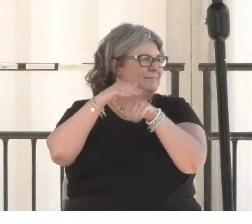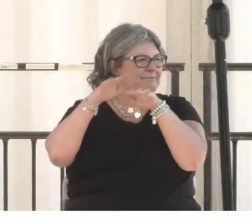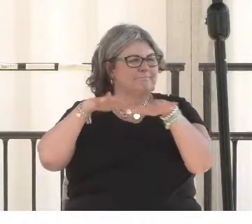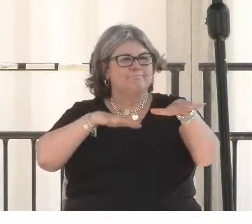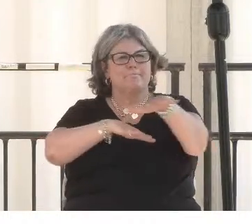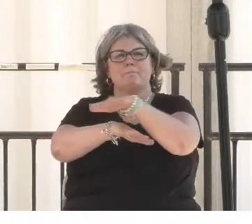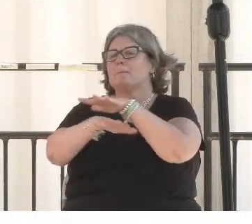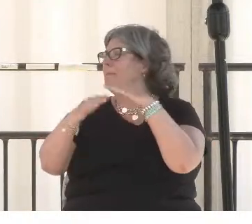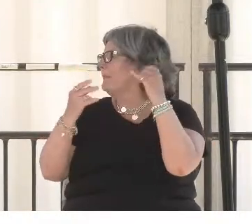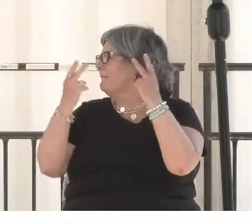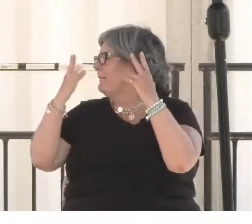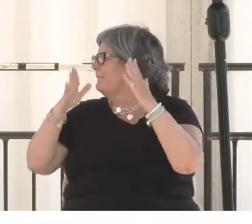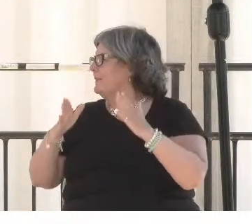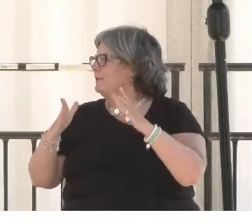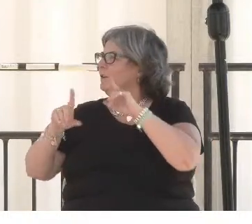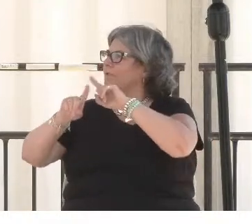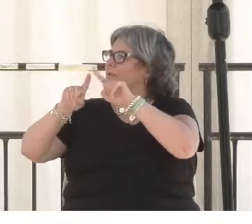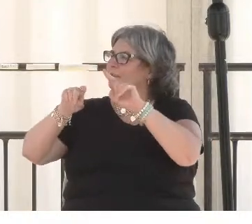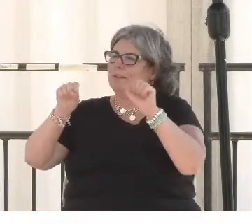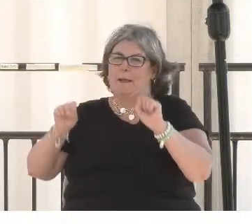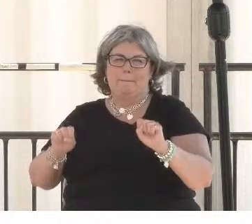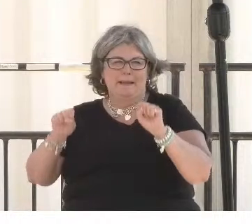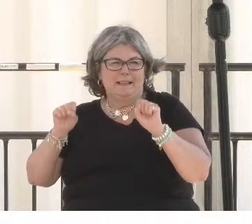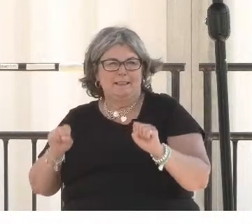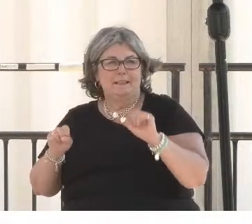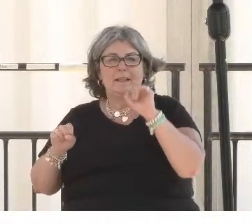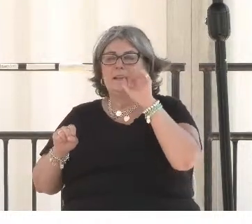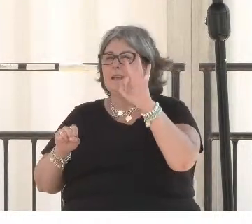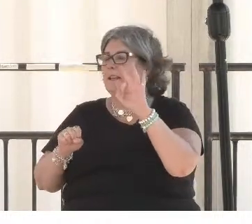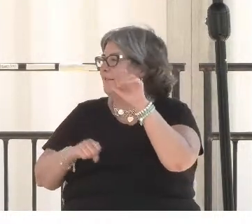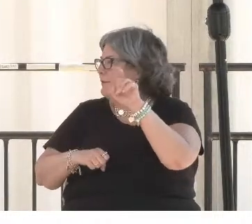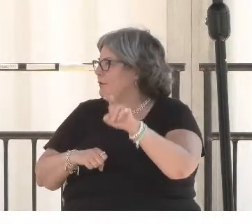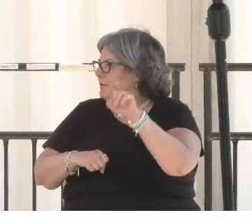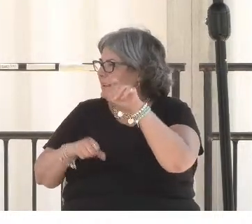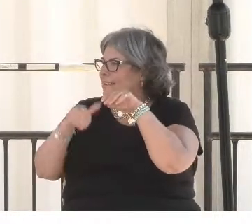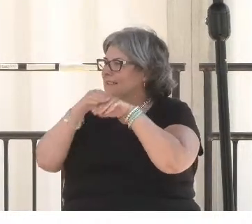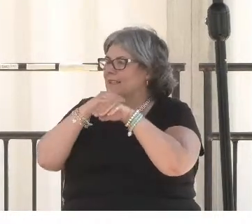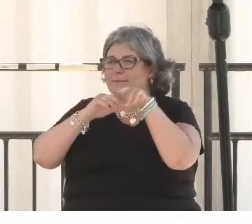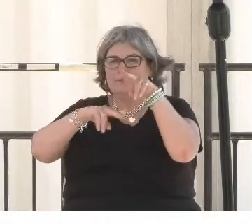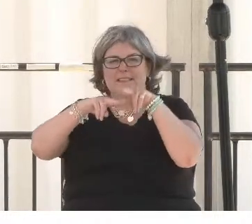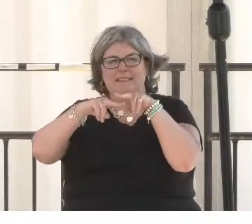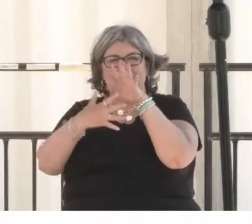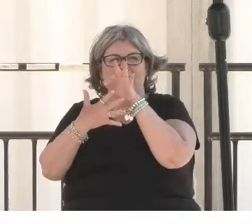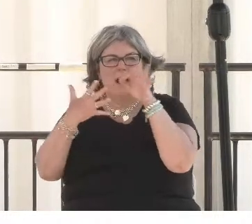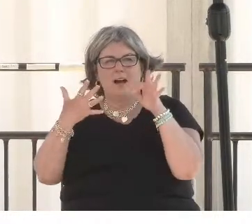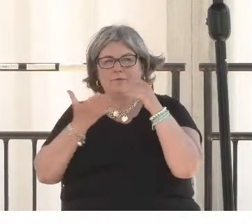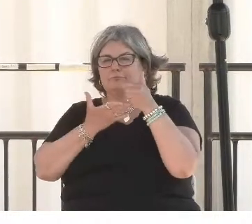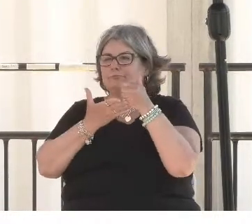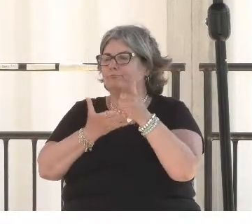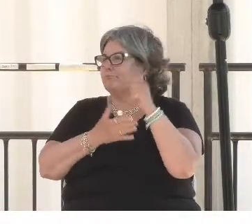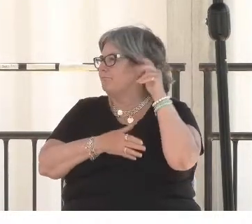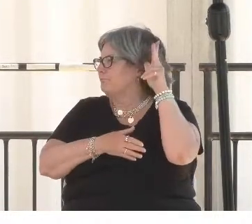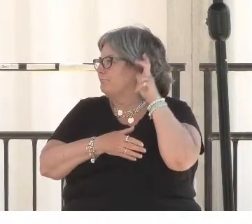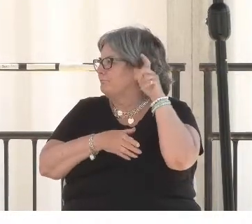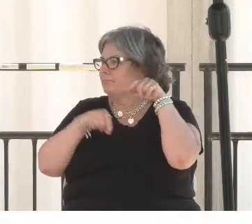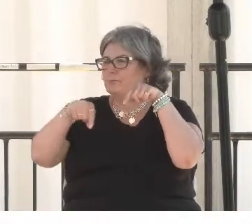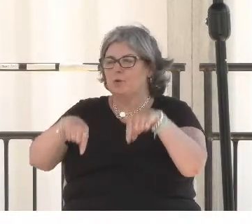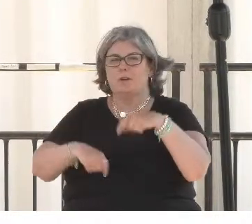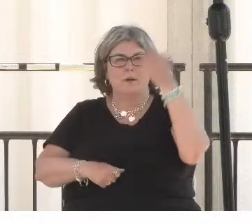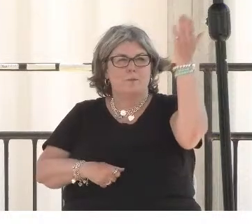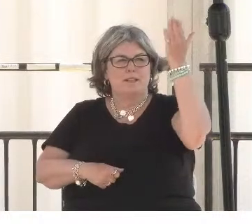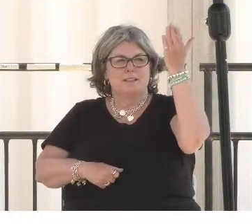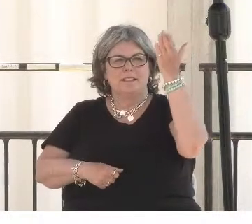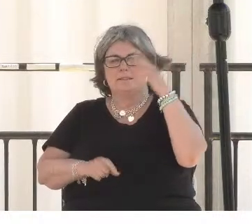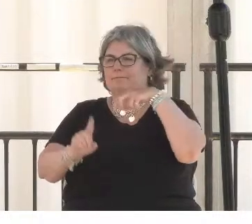inclusive environment for visitors of all abilities. If you are in need of accessible seating options or assistive listening during this